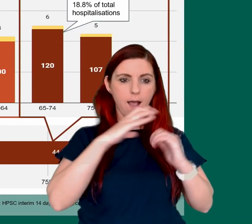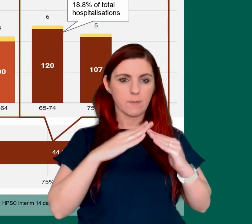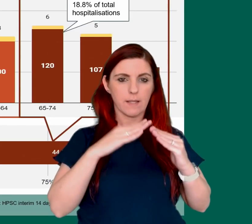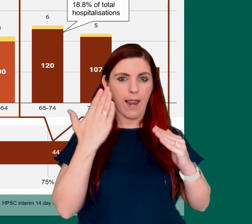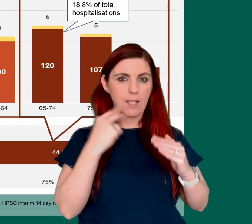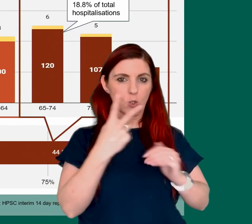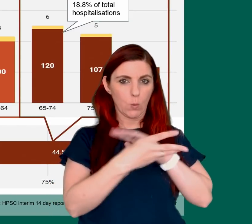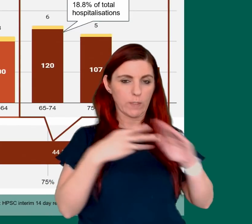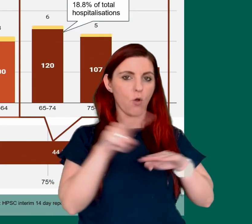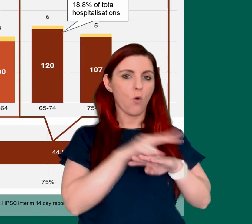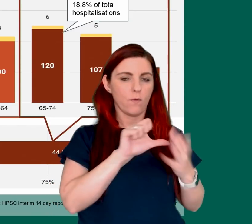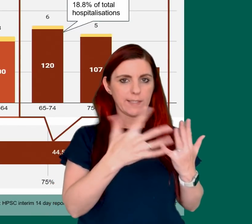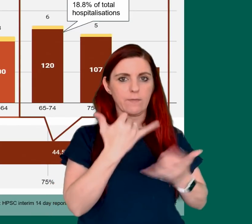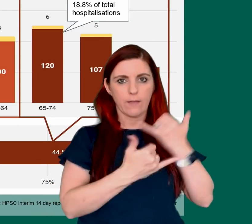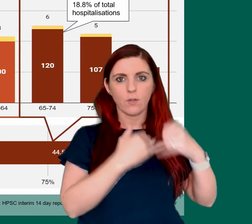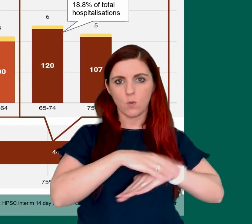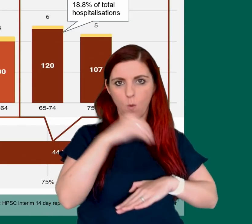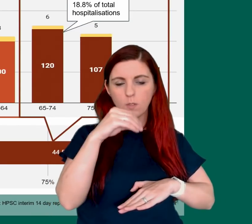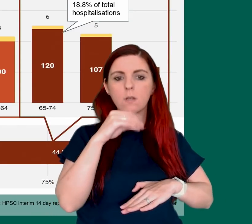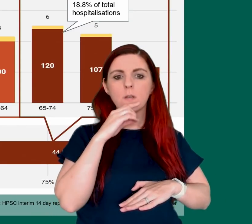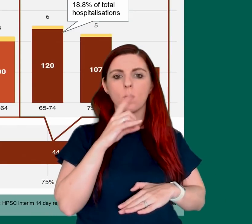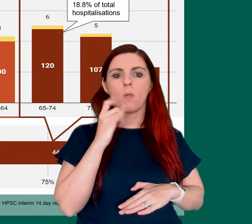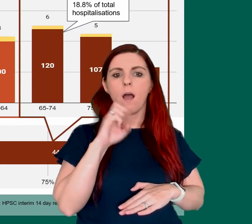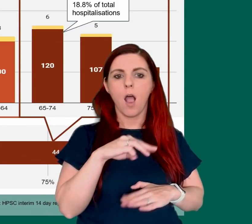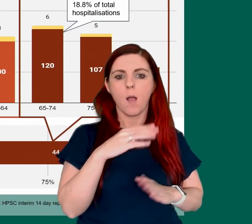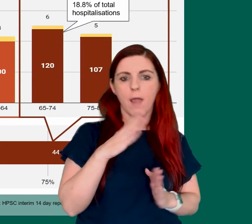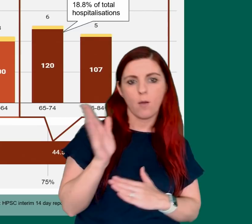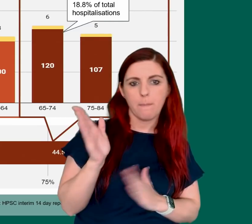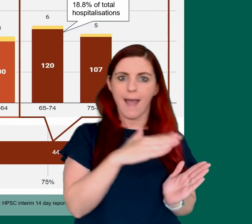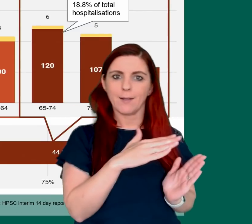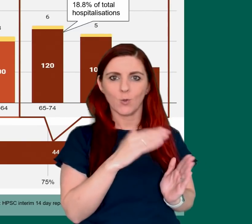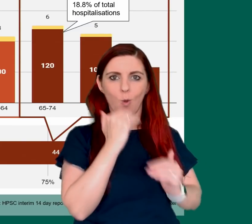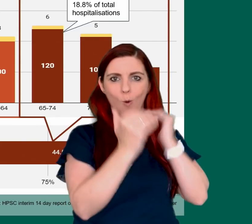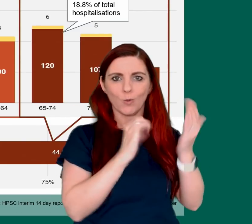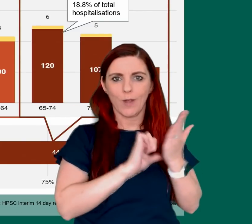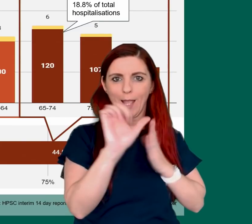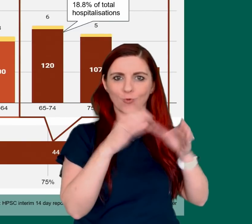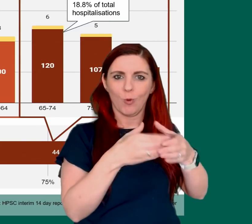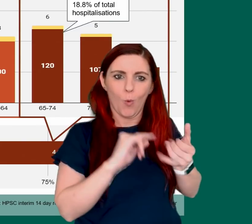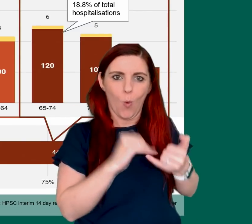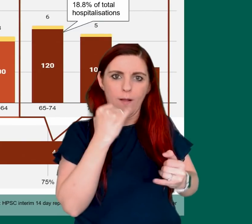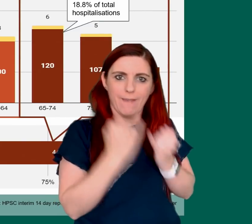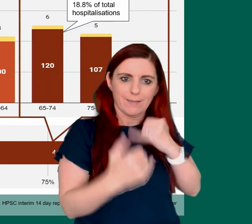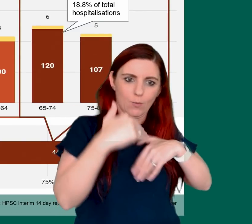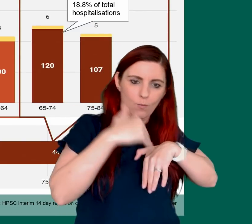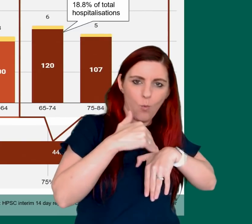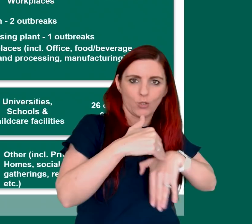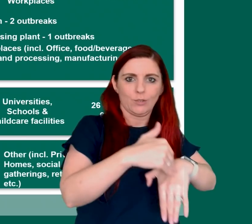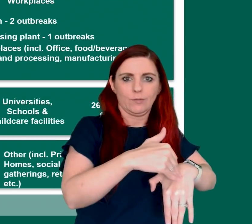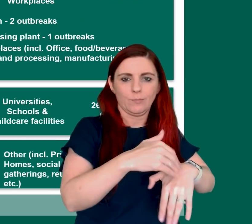weeks over 65 years of age. So the harm is shifted to the right in terms of age groups and to those who are most